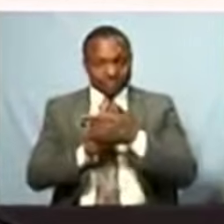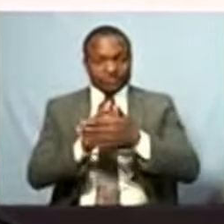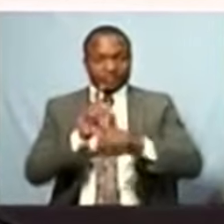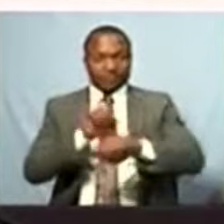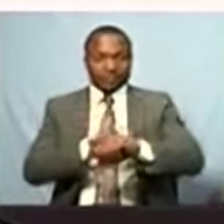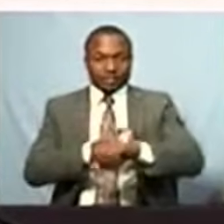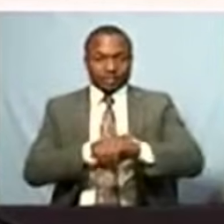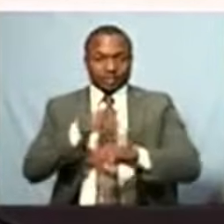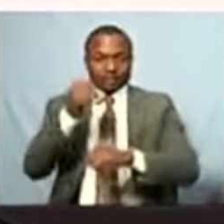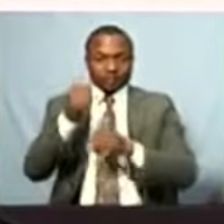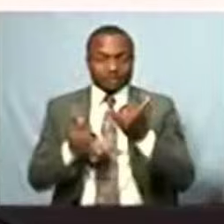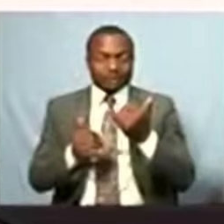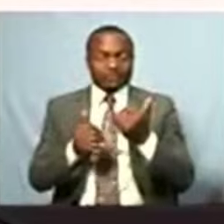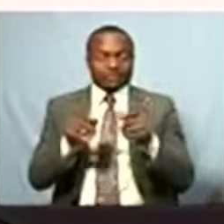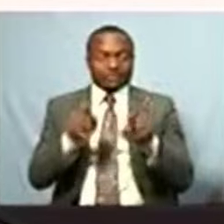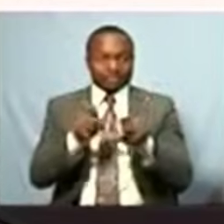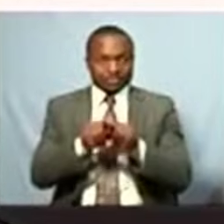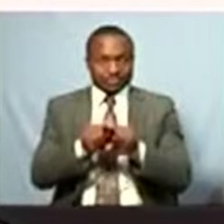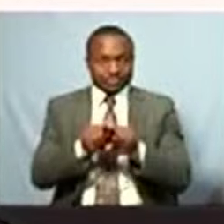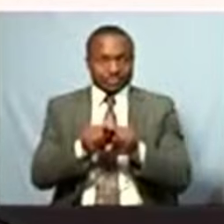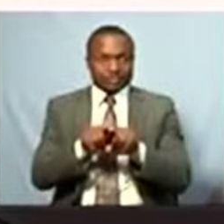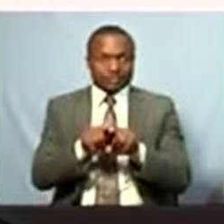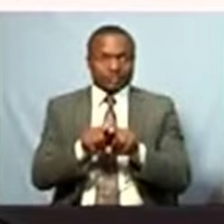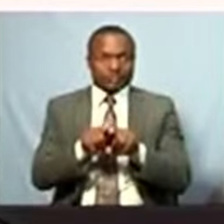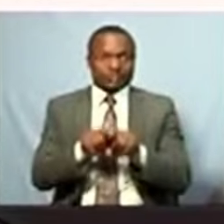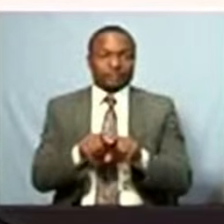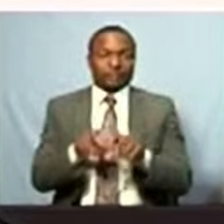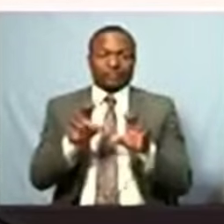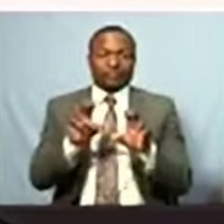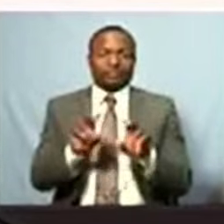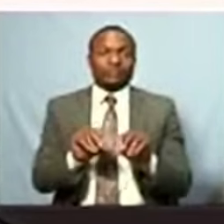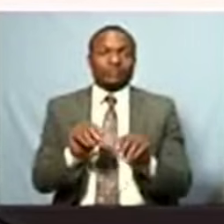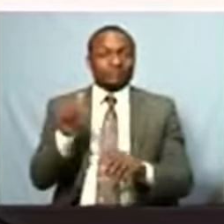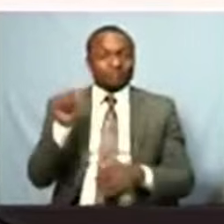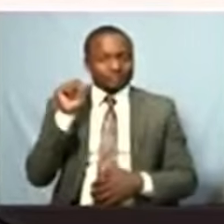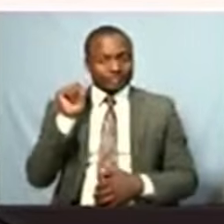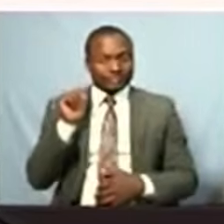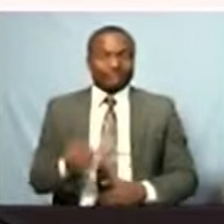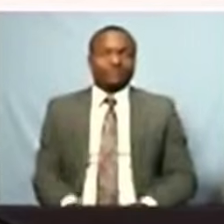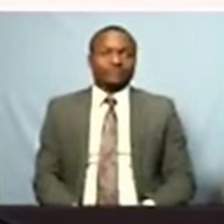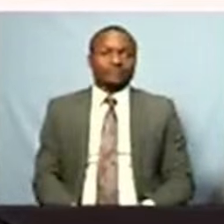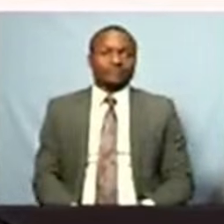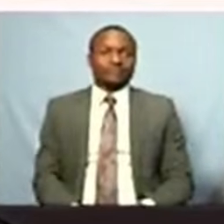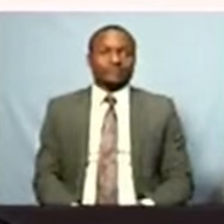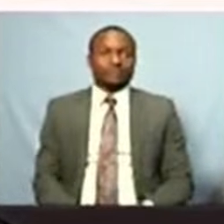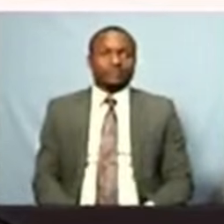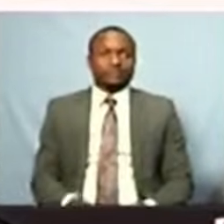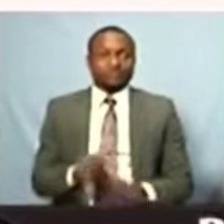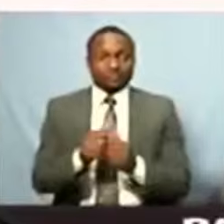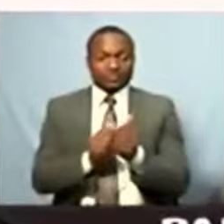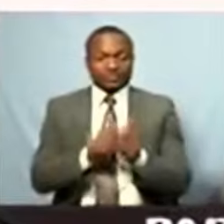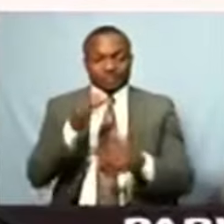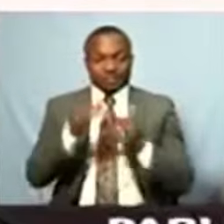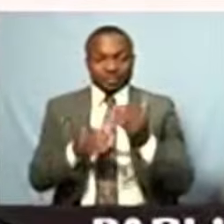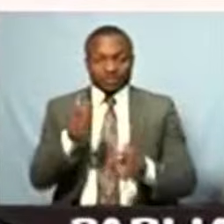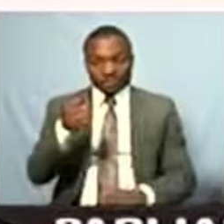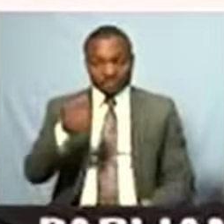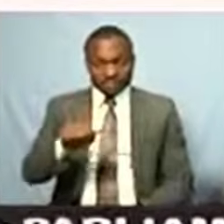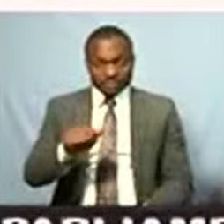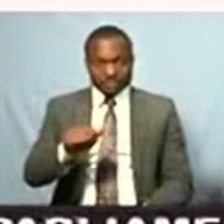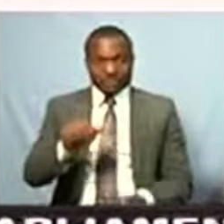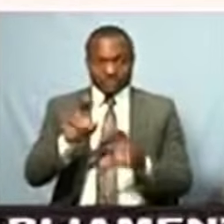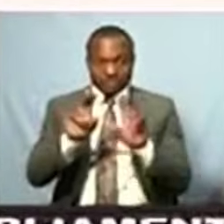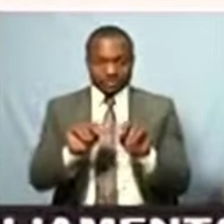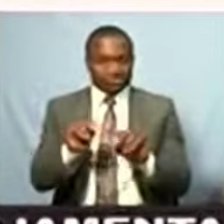for the completion of the same. We don't object to that provision. With regard to clause 10, there